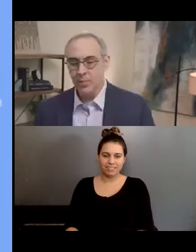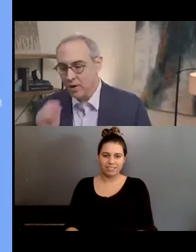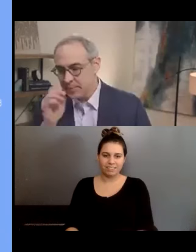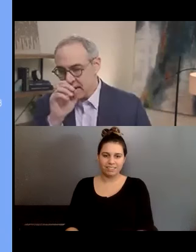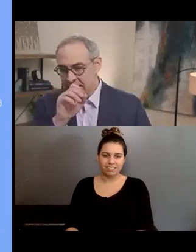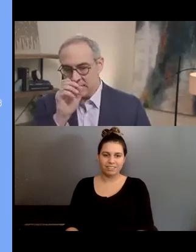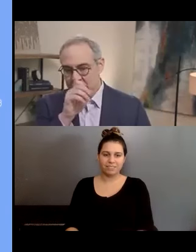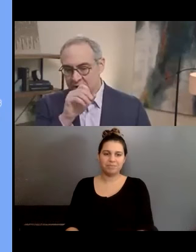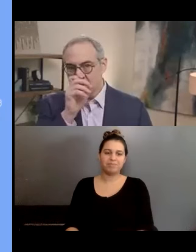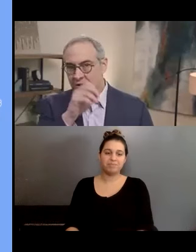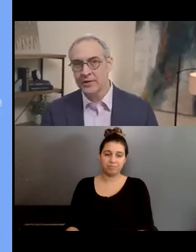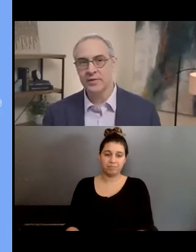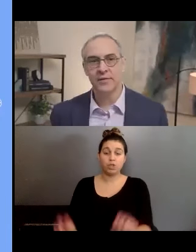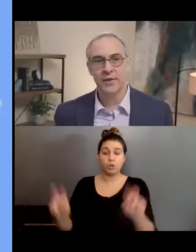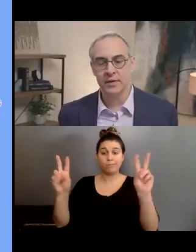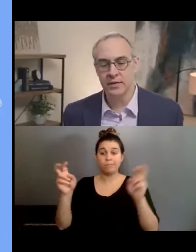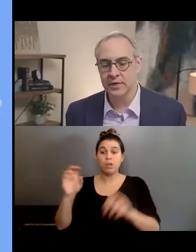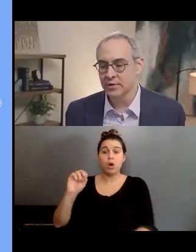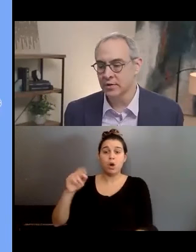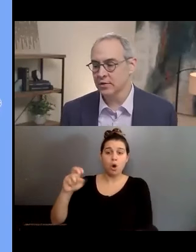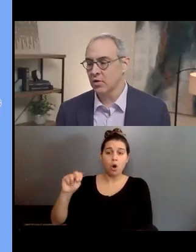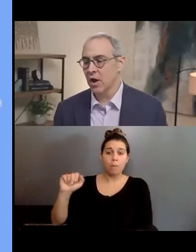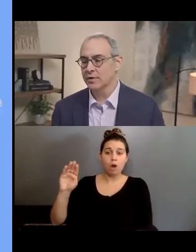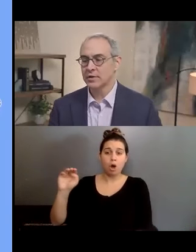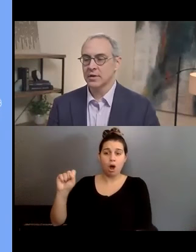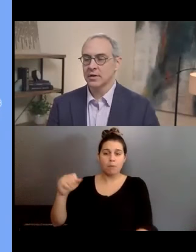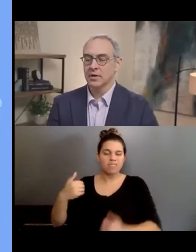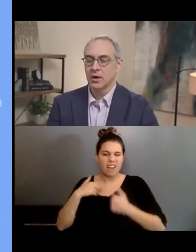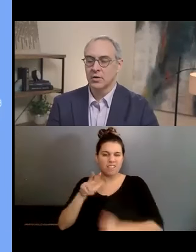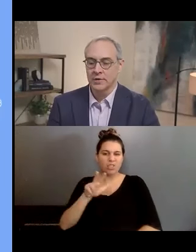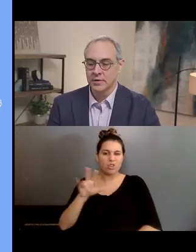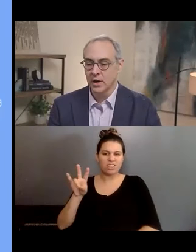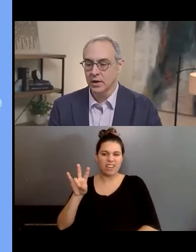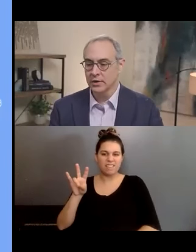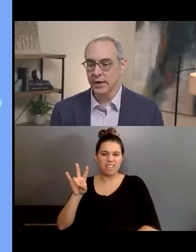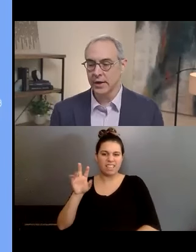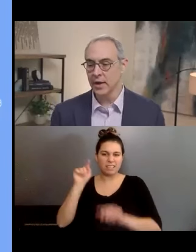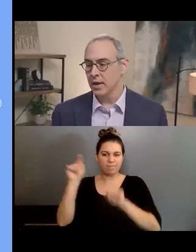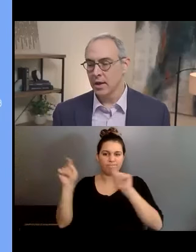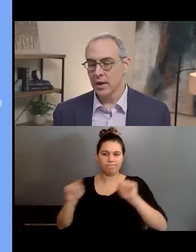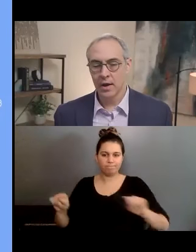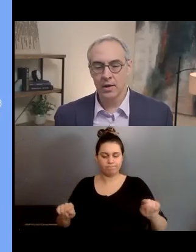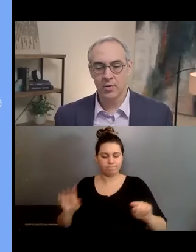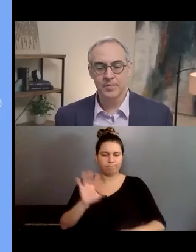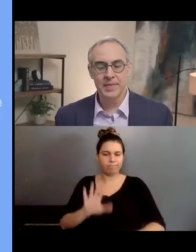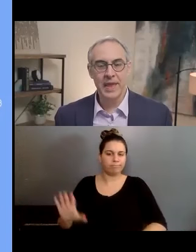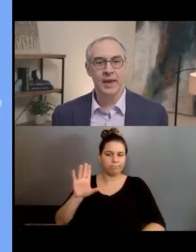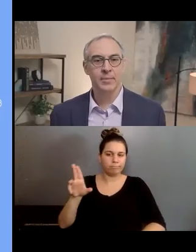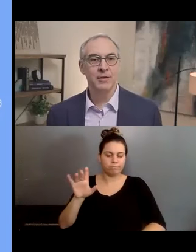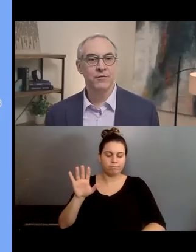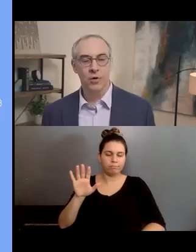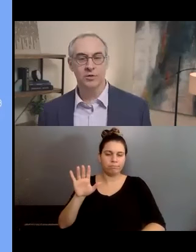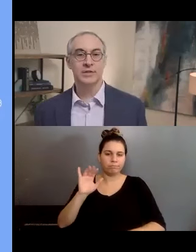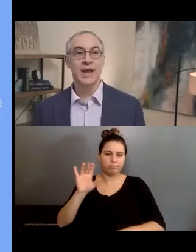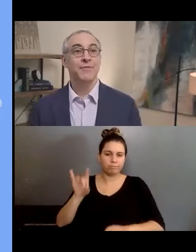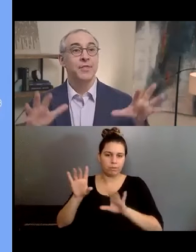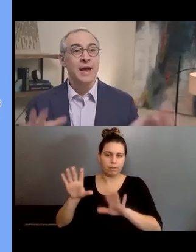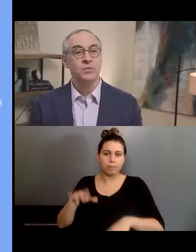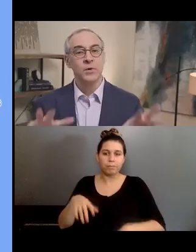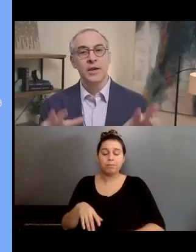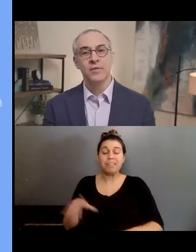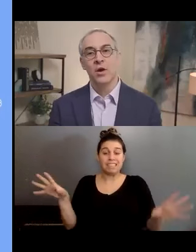So Open Arms has these 37 centers across the country, and about 400